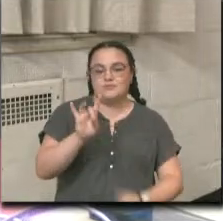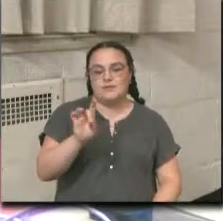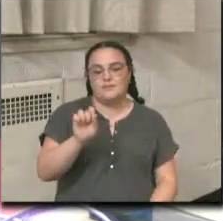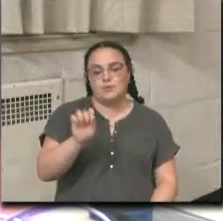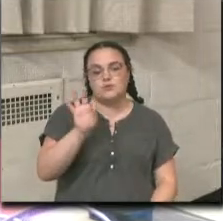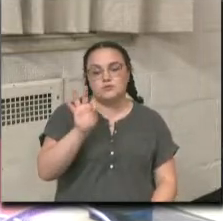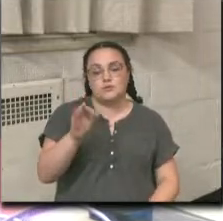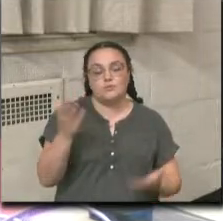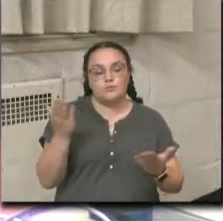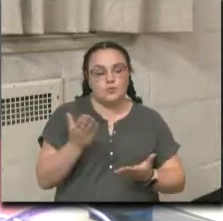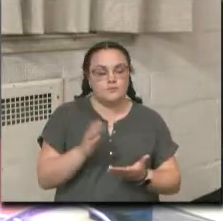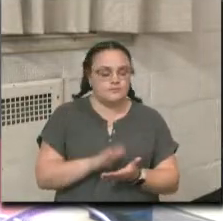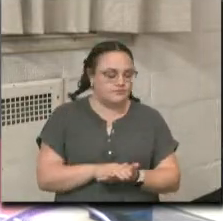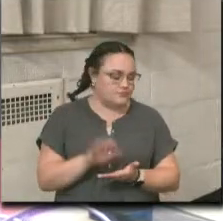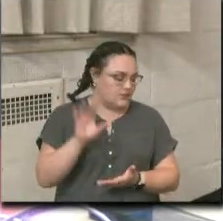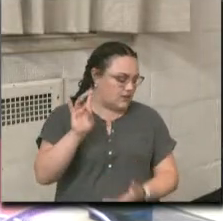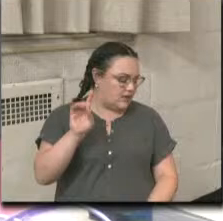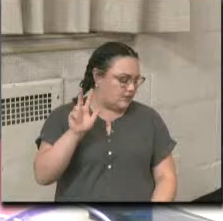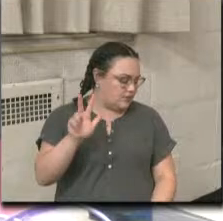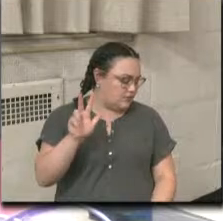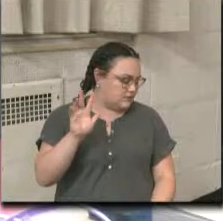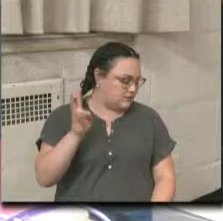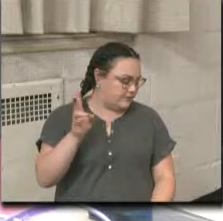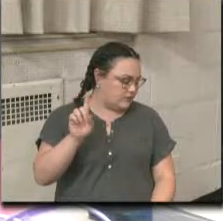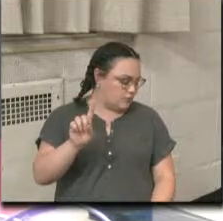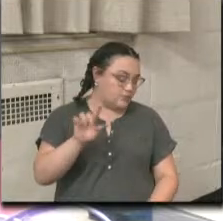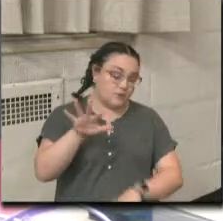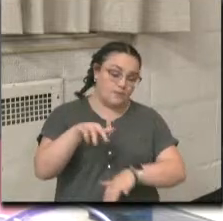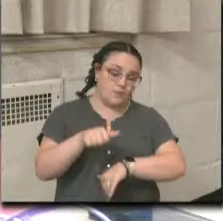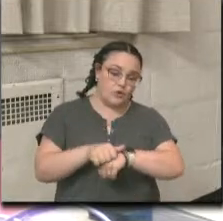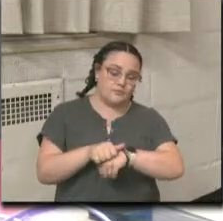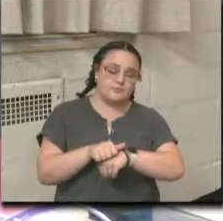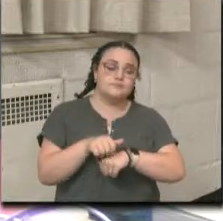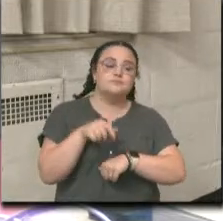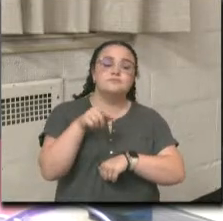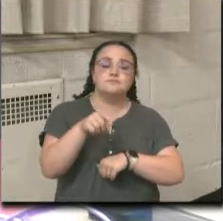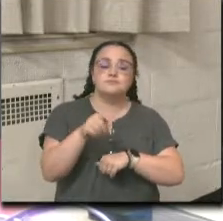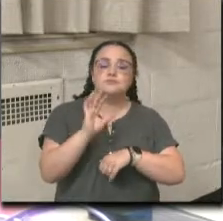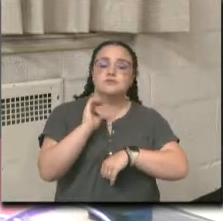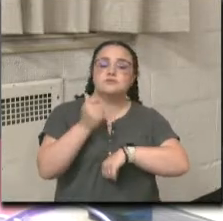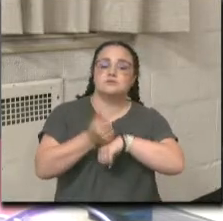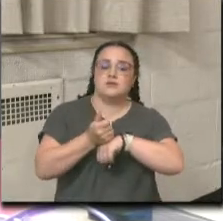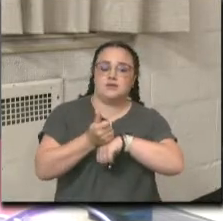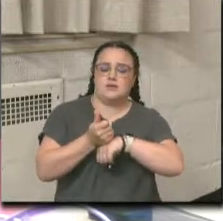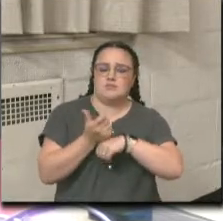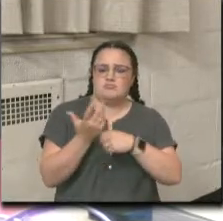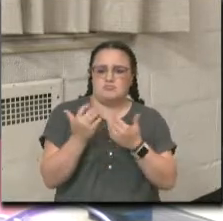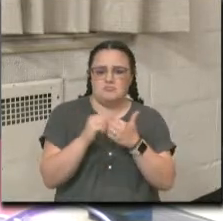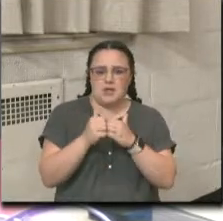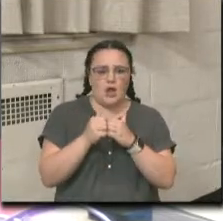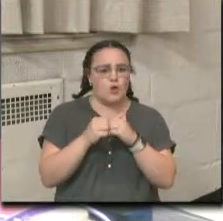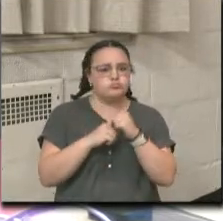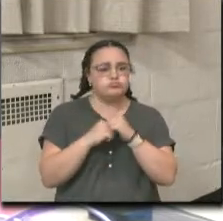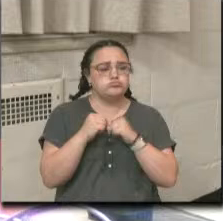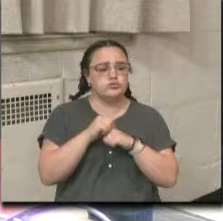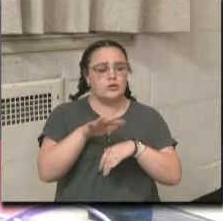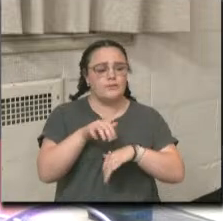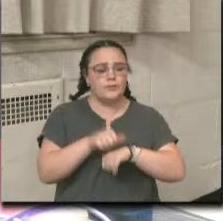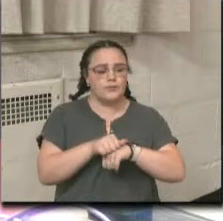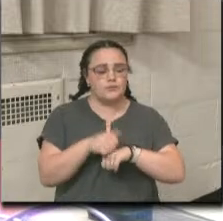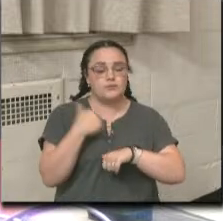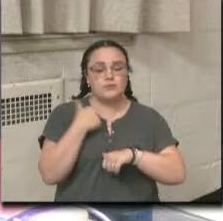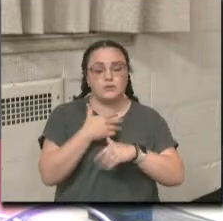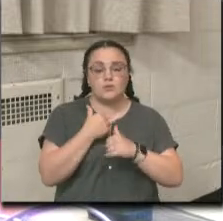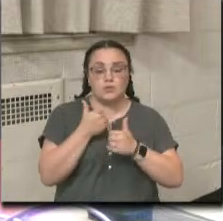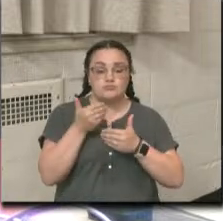8.9, rescinded policy 8371, appointments. This policy was developed to provide guidelines for appointments. The committee recommends advancing the policies